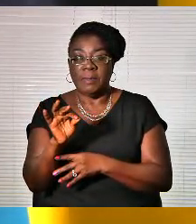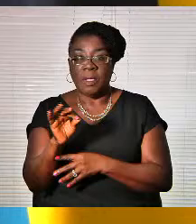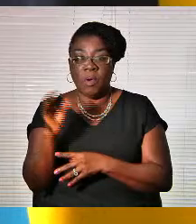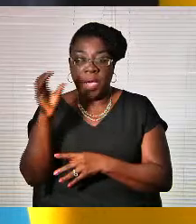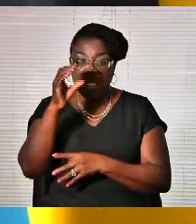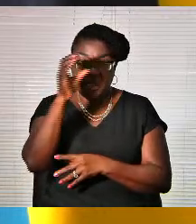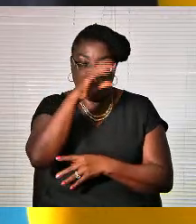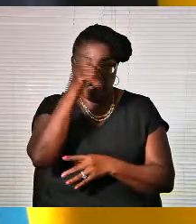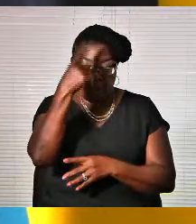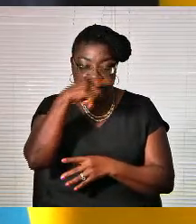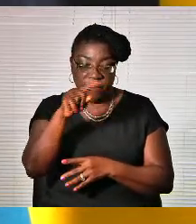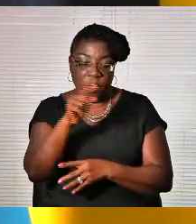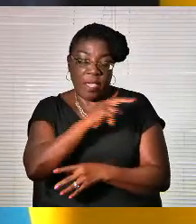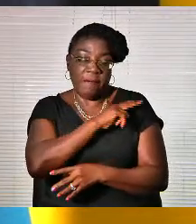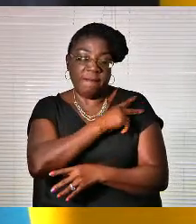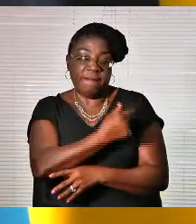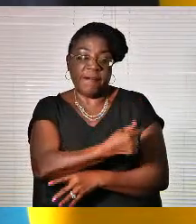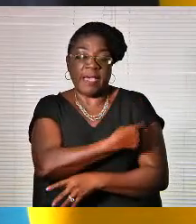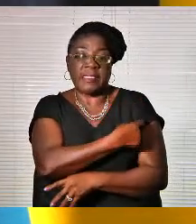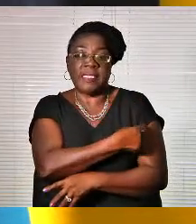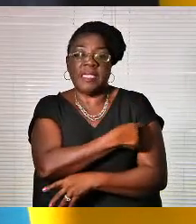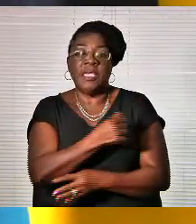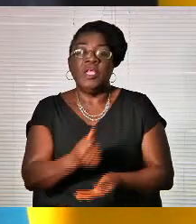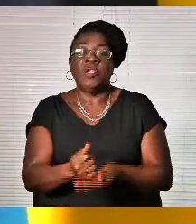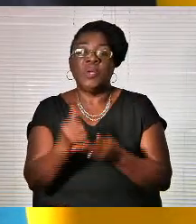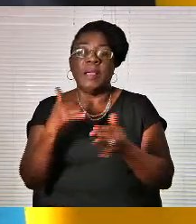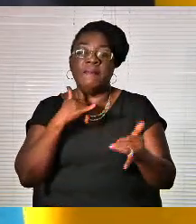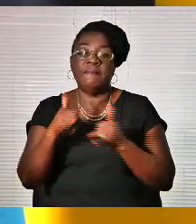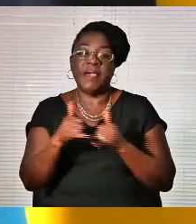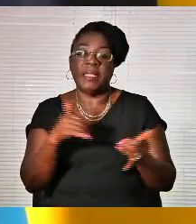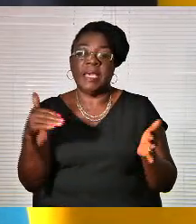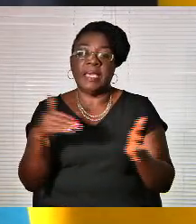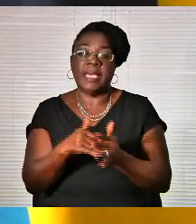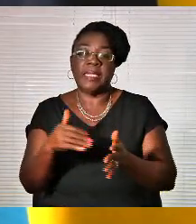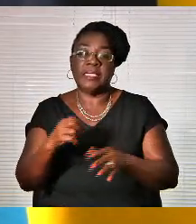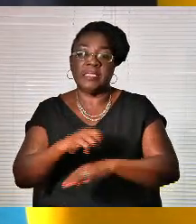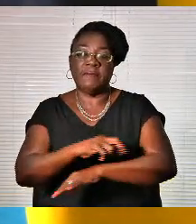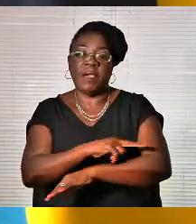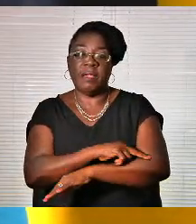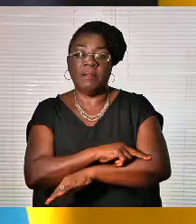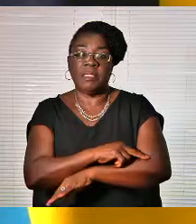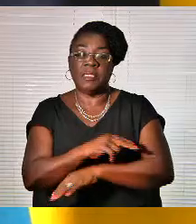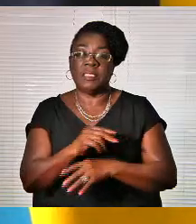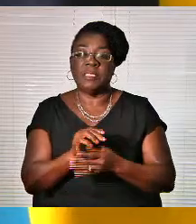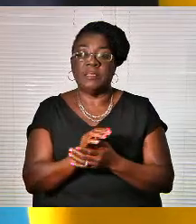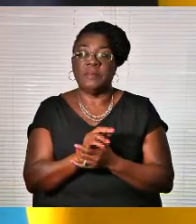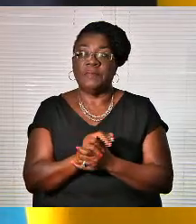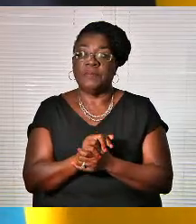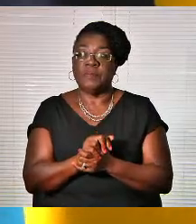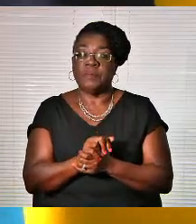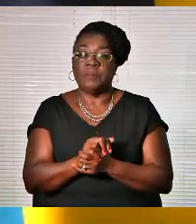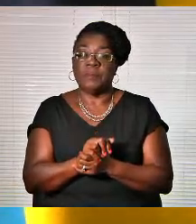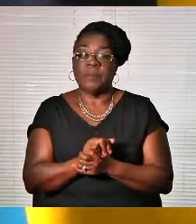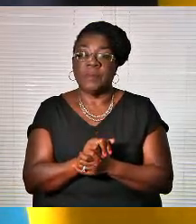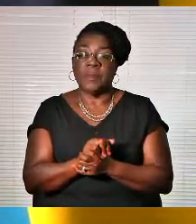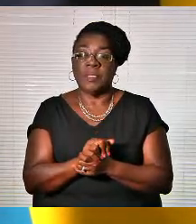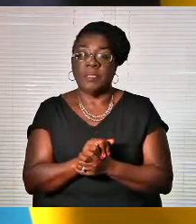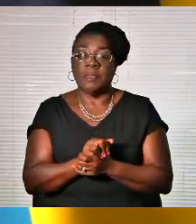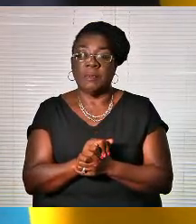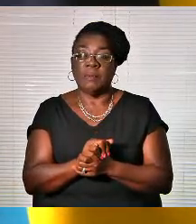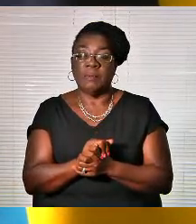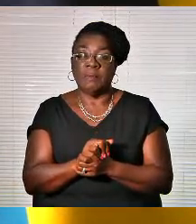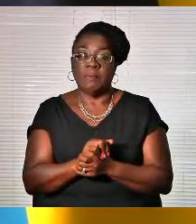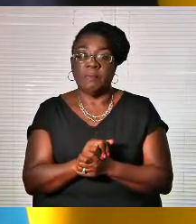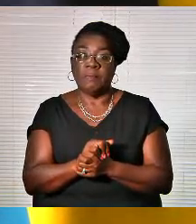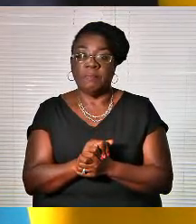help Bahamians or to help fight the COVID-19 pandemic here? Certainly, I would begin to answer that question, and maybe my minister would wish